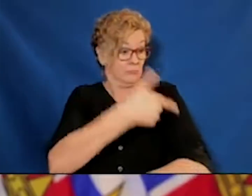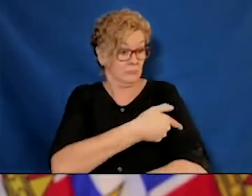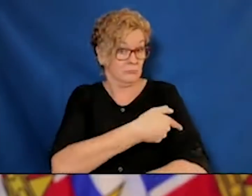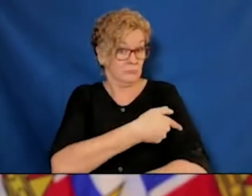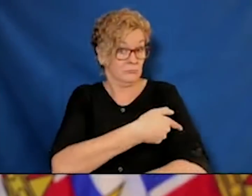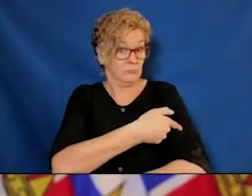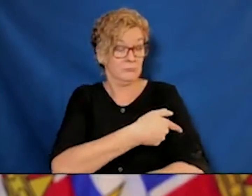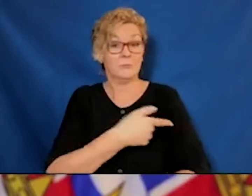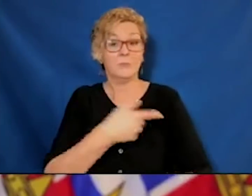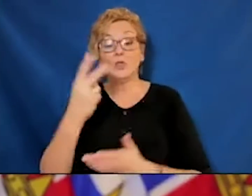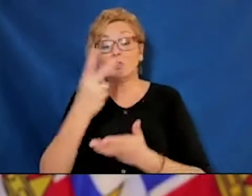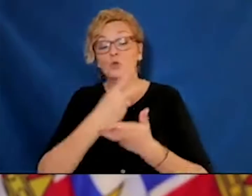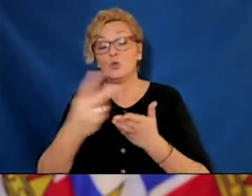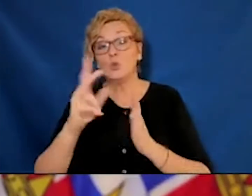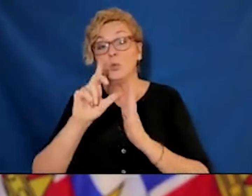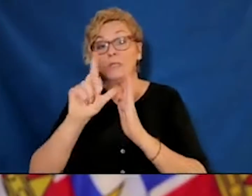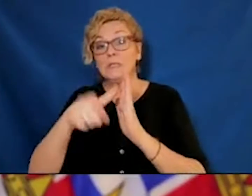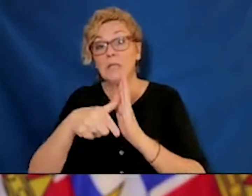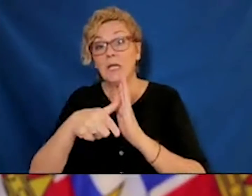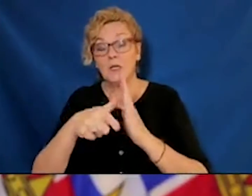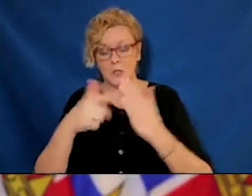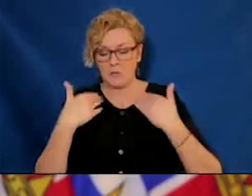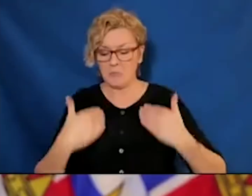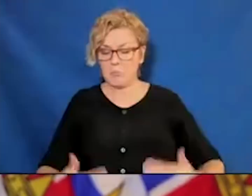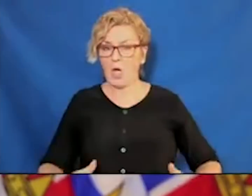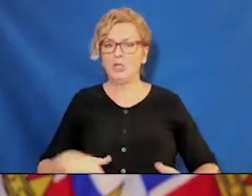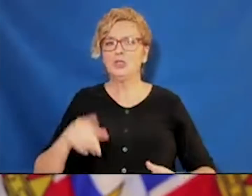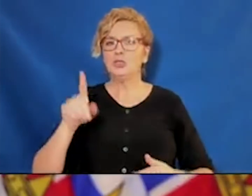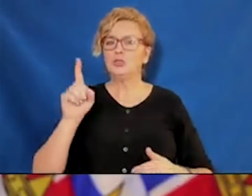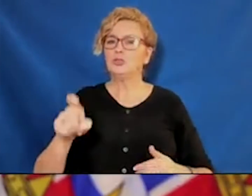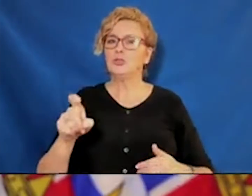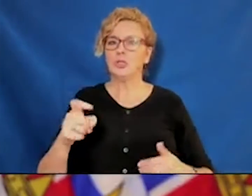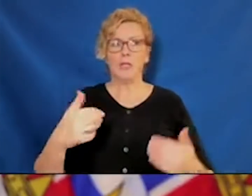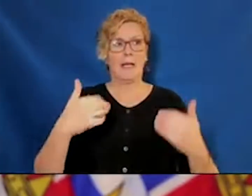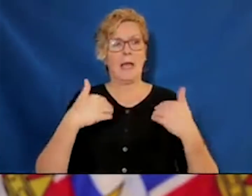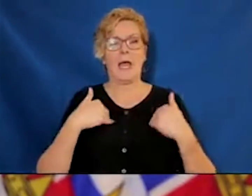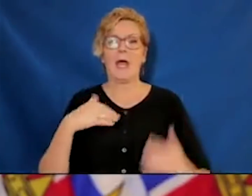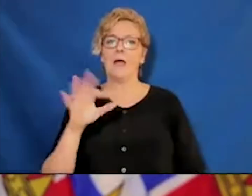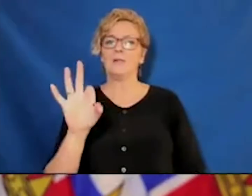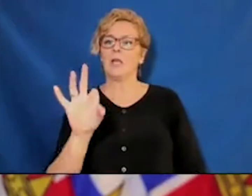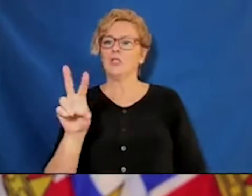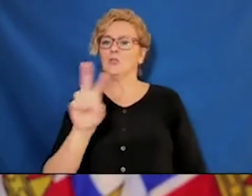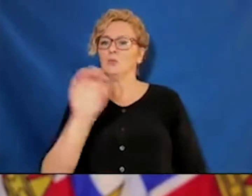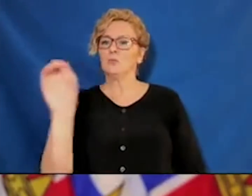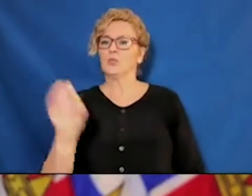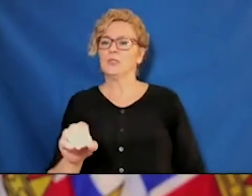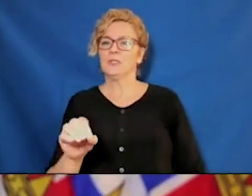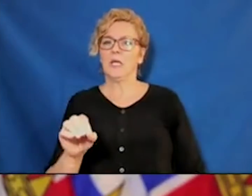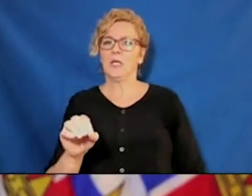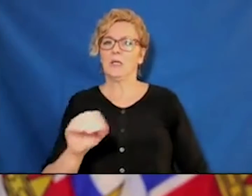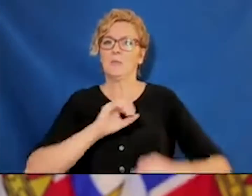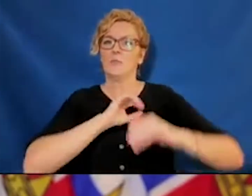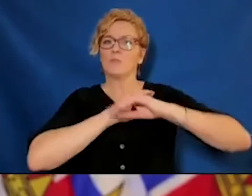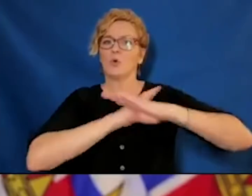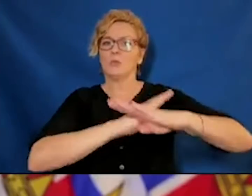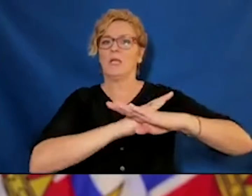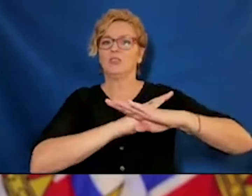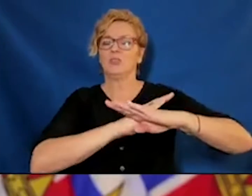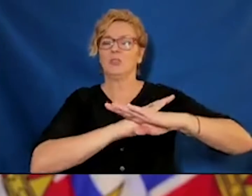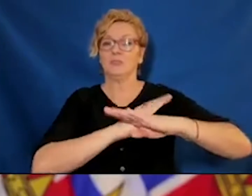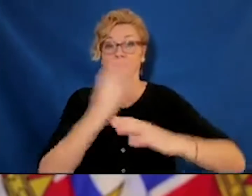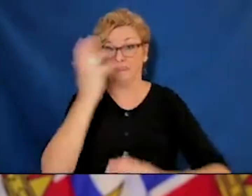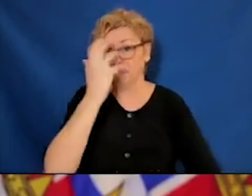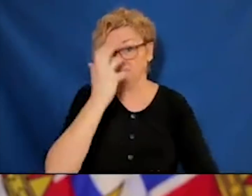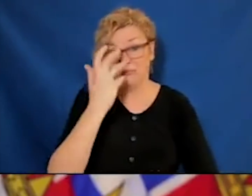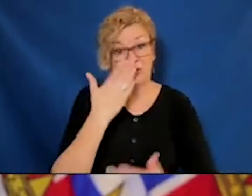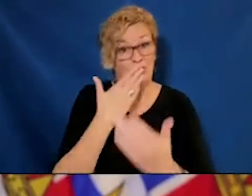and 92.1% for the Moderna vaccine. That is, quite frankly, amazing from a public health perspective,